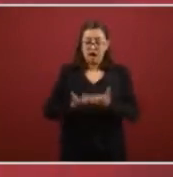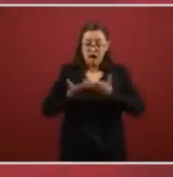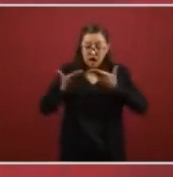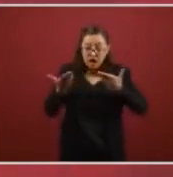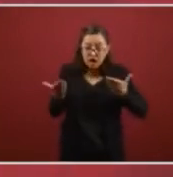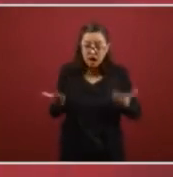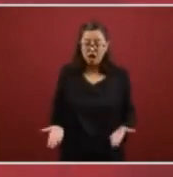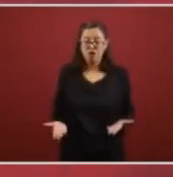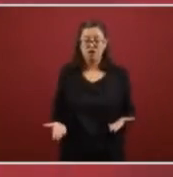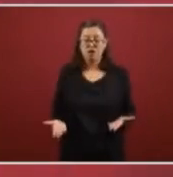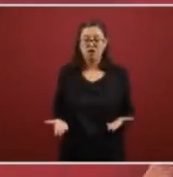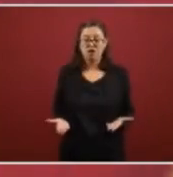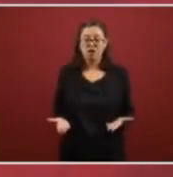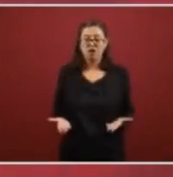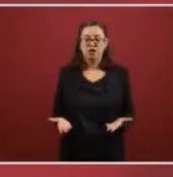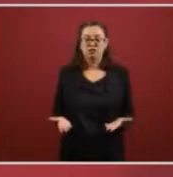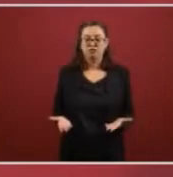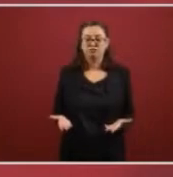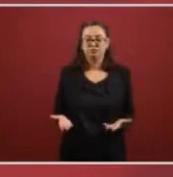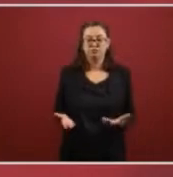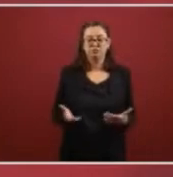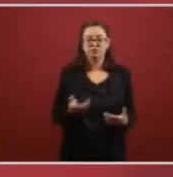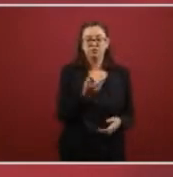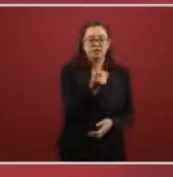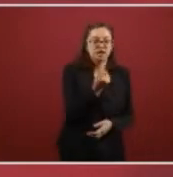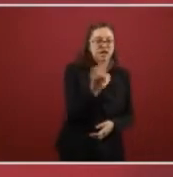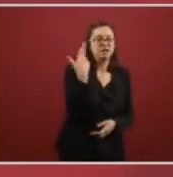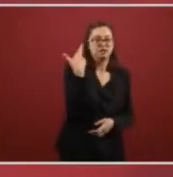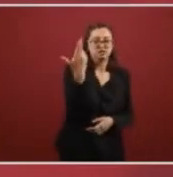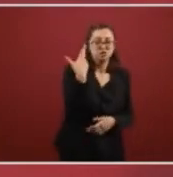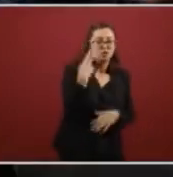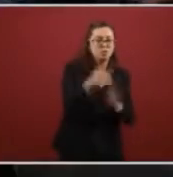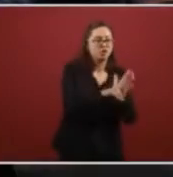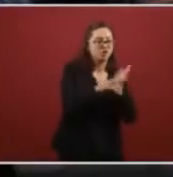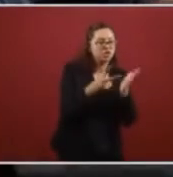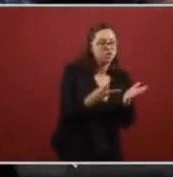if not more, of conventional media